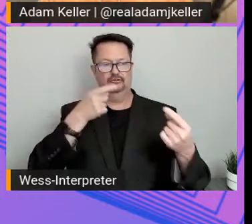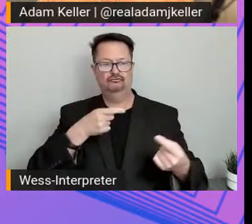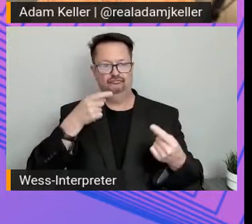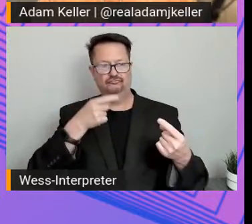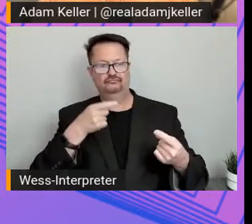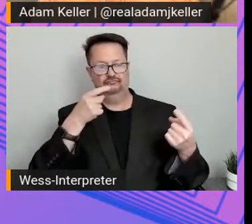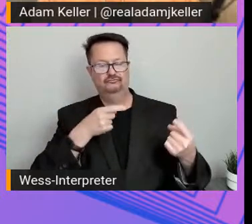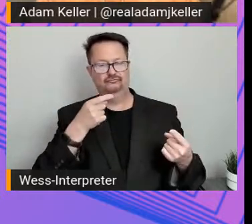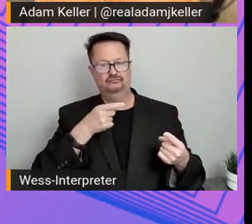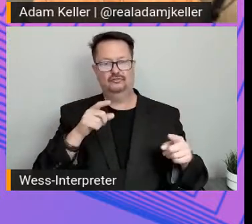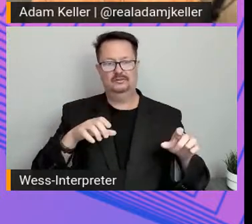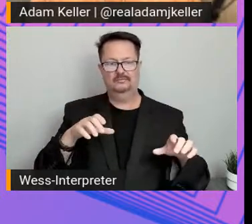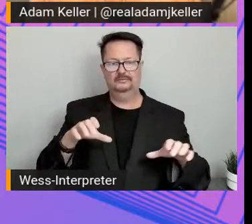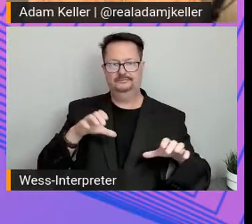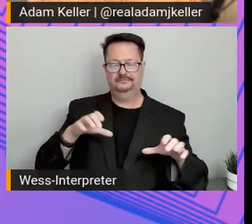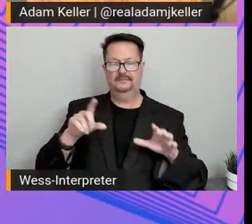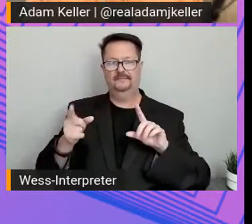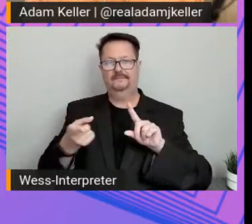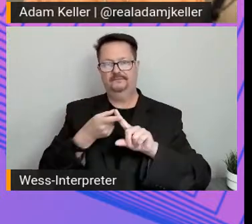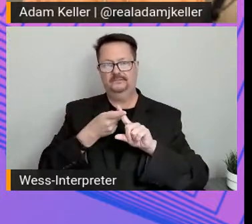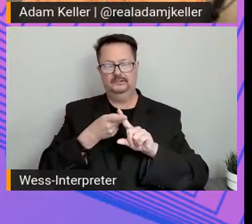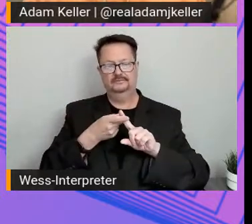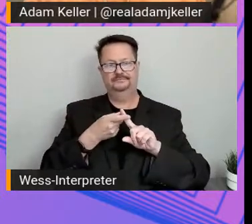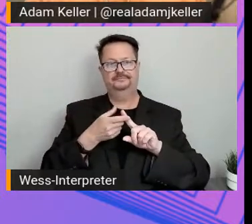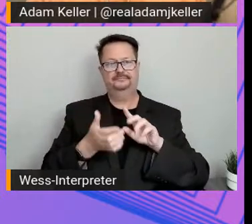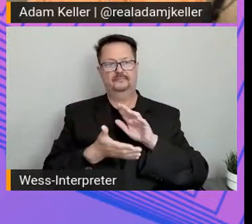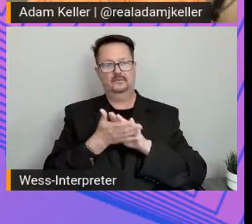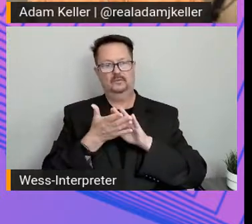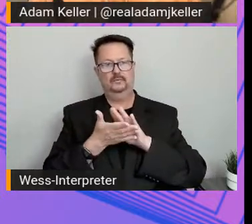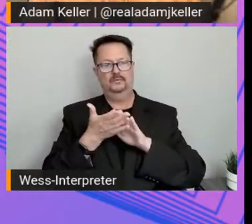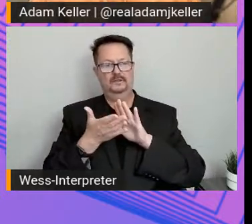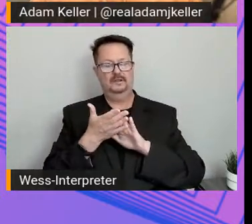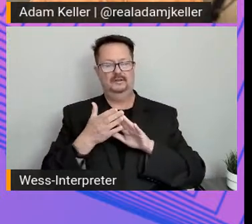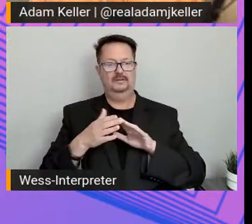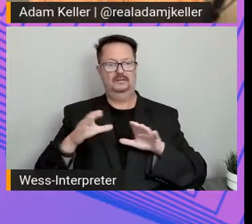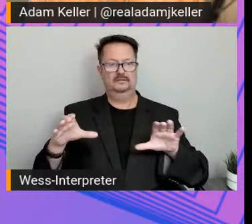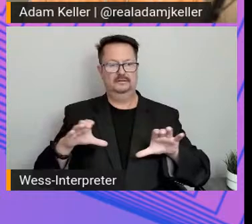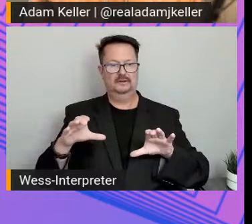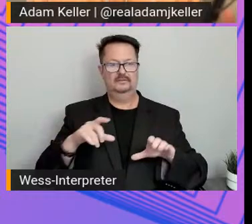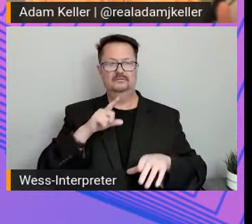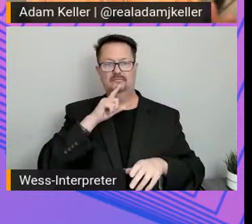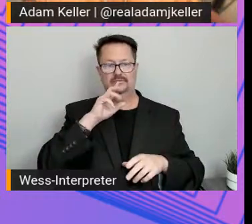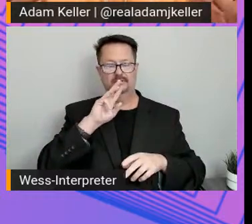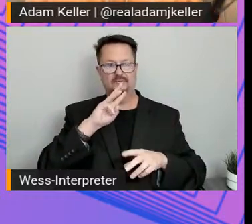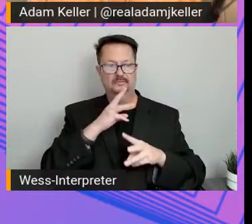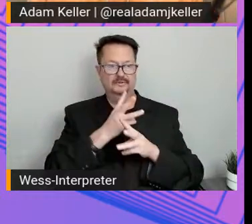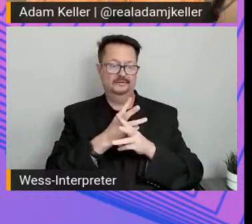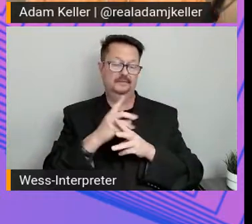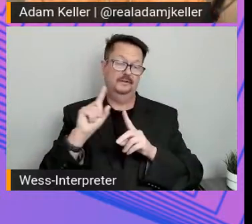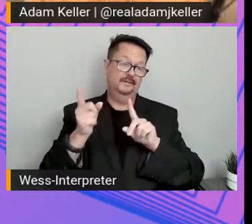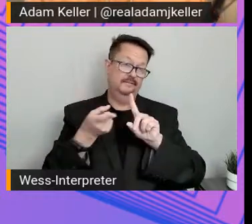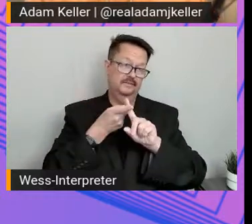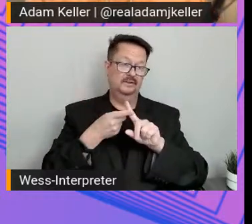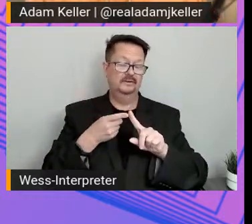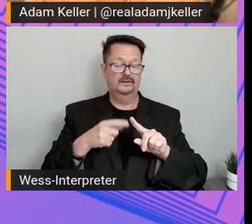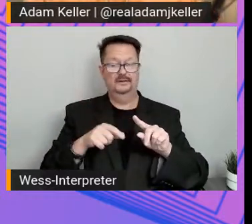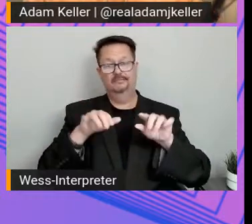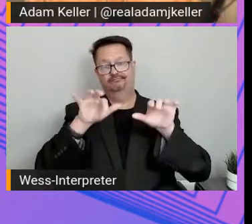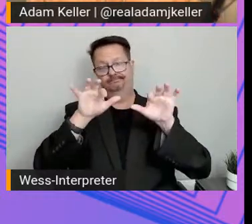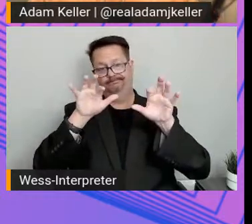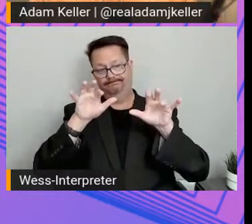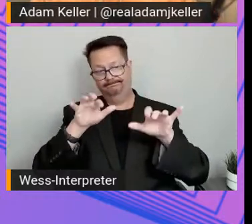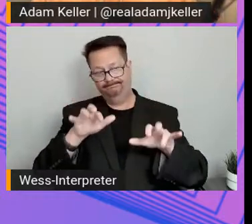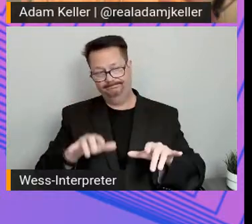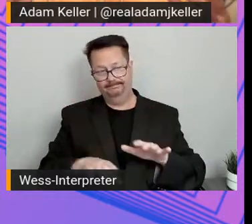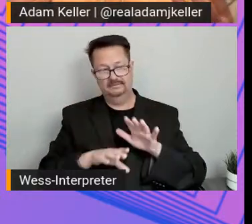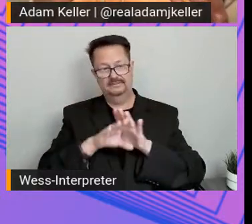let's talk about running containers in the real world. So it all starts with a developer writing their application code, and